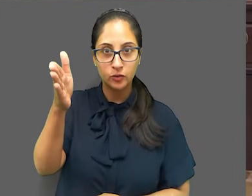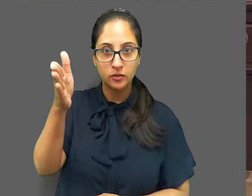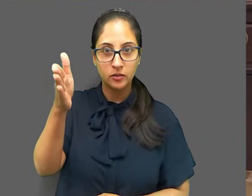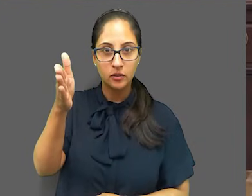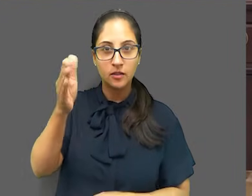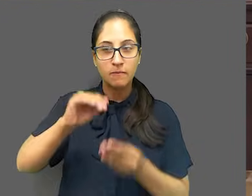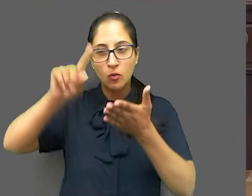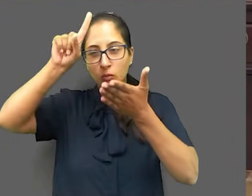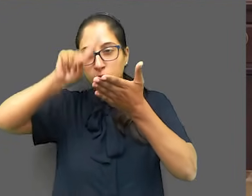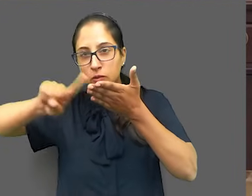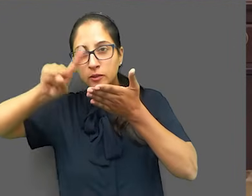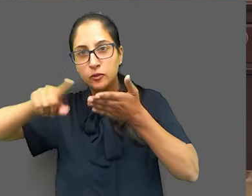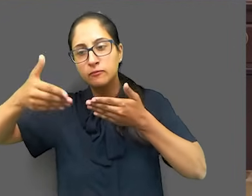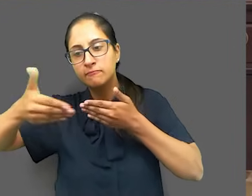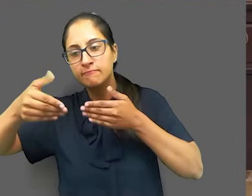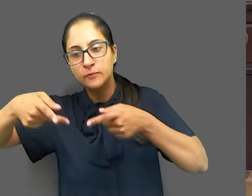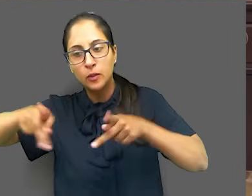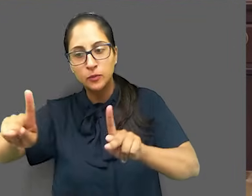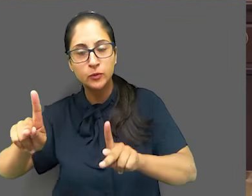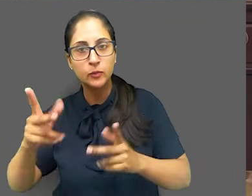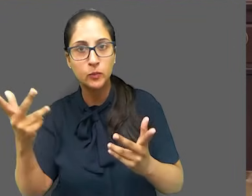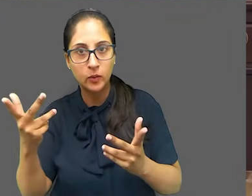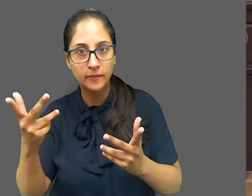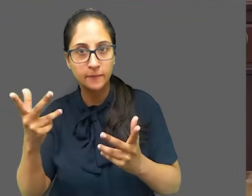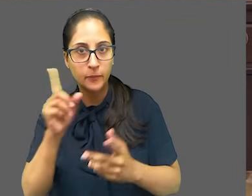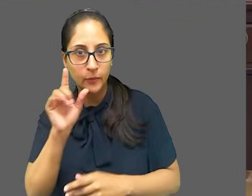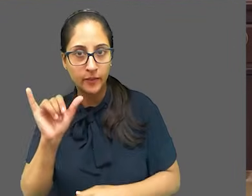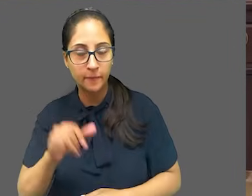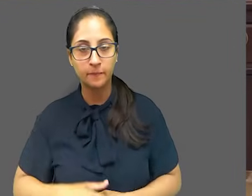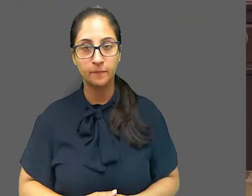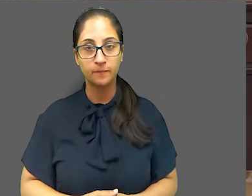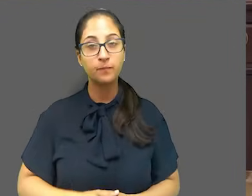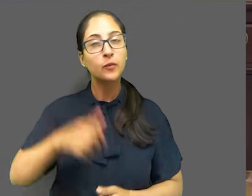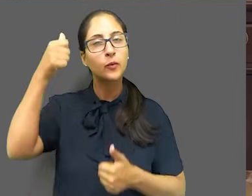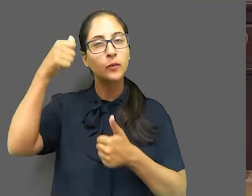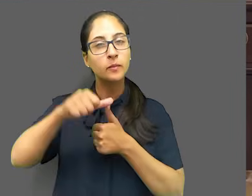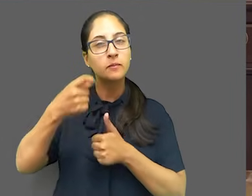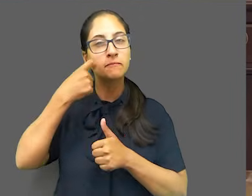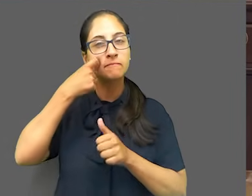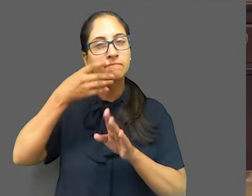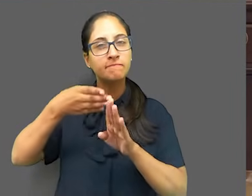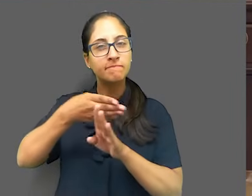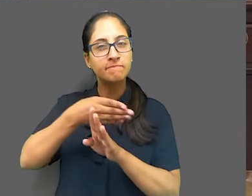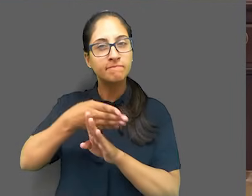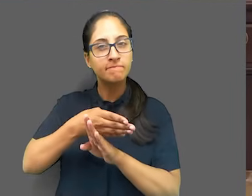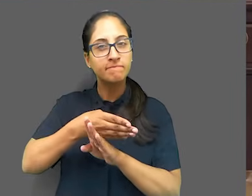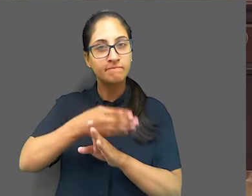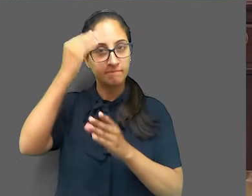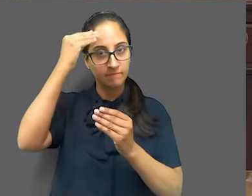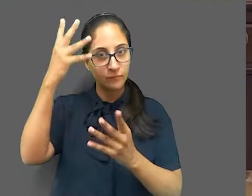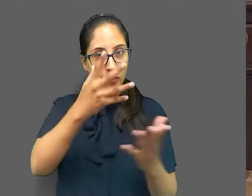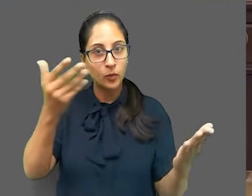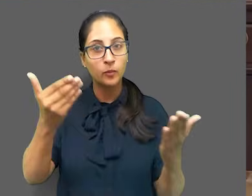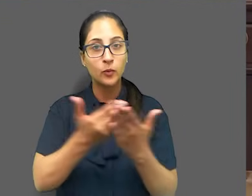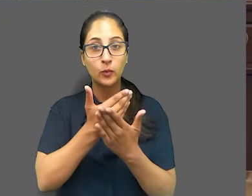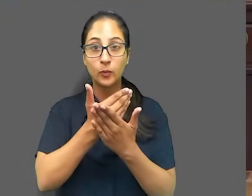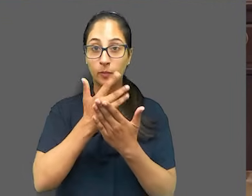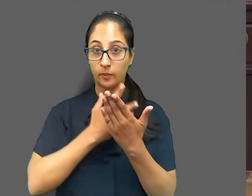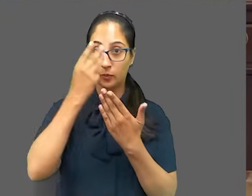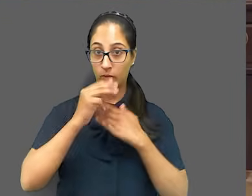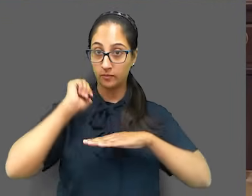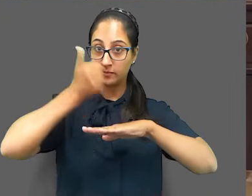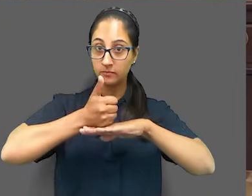ahead. Remember what we shared with you a few weeks ago about the Future of Work initiative in